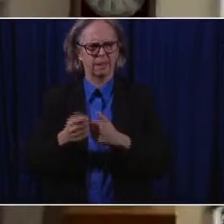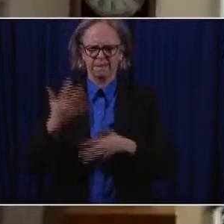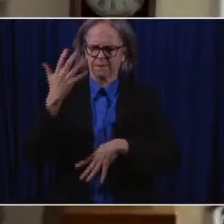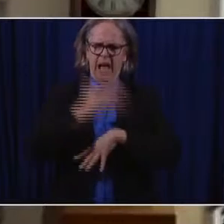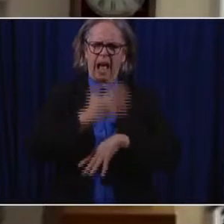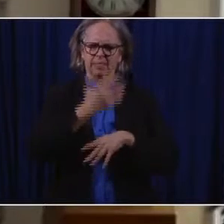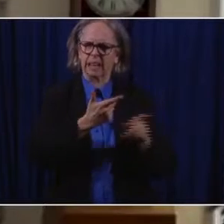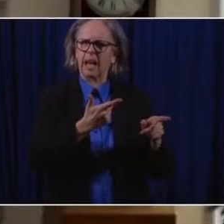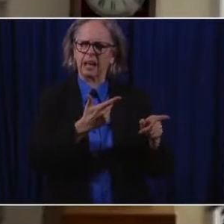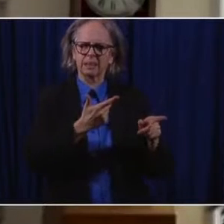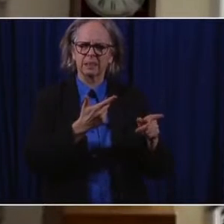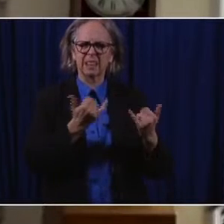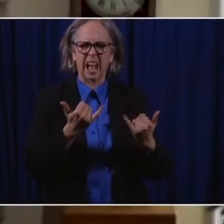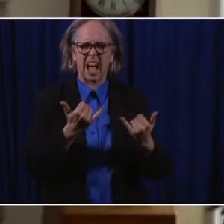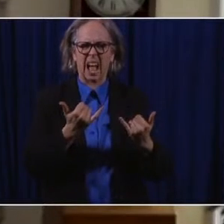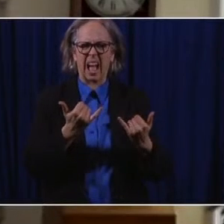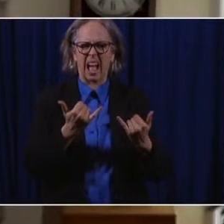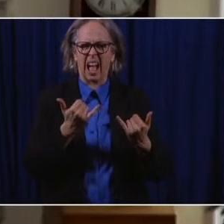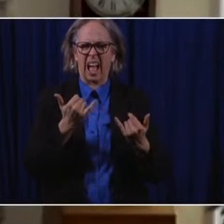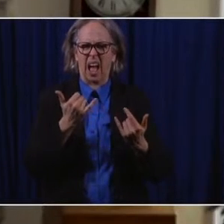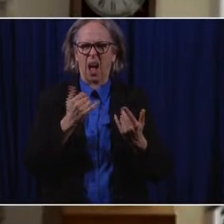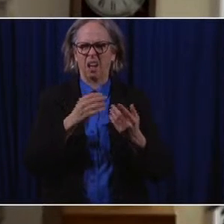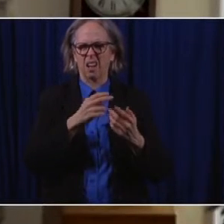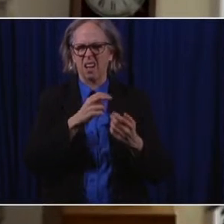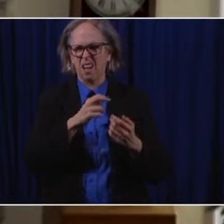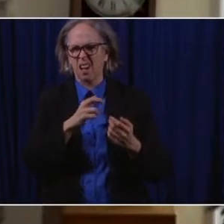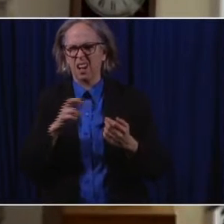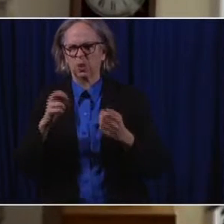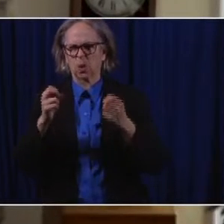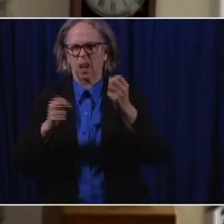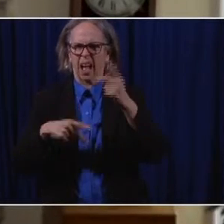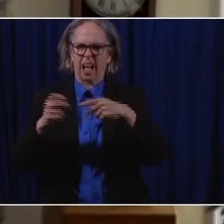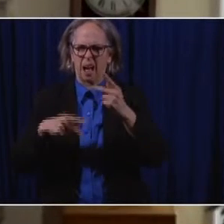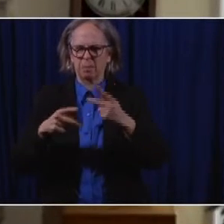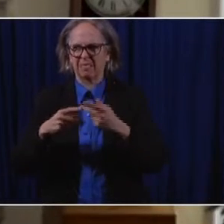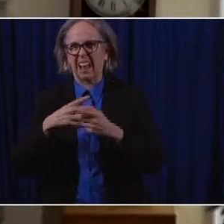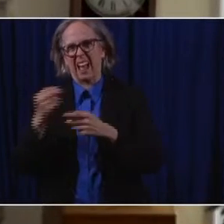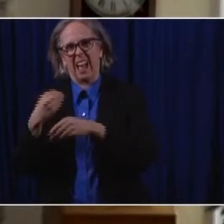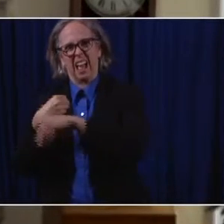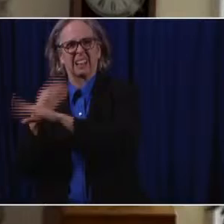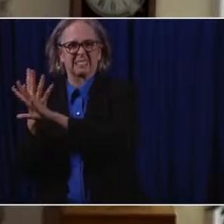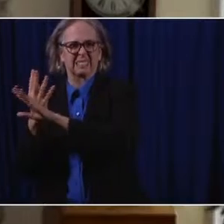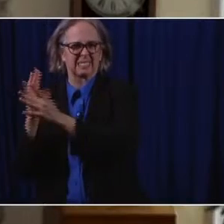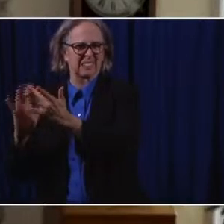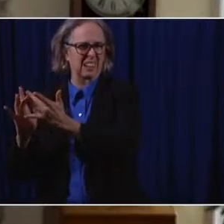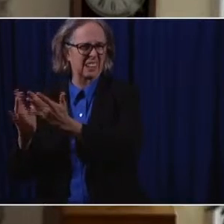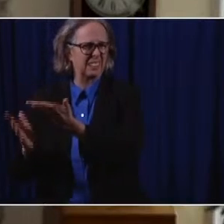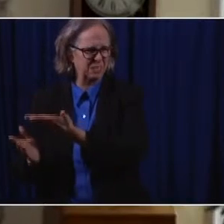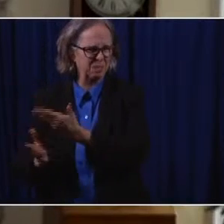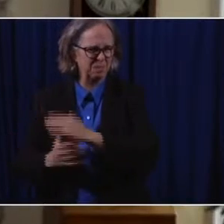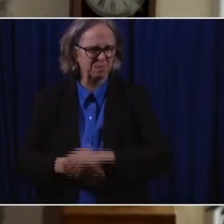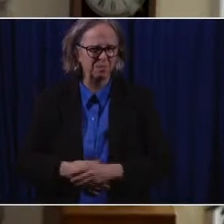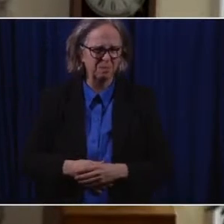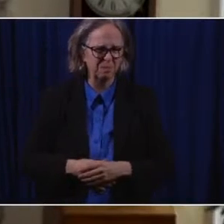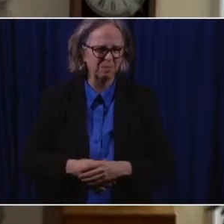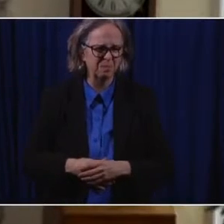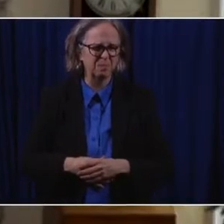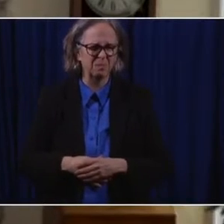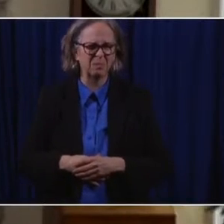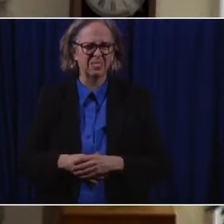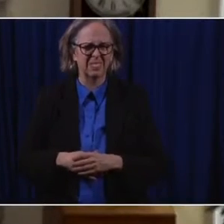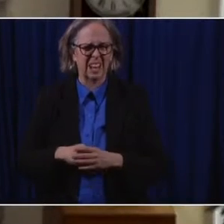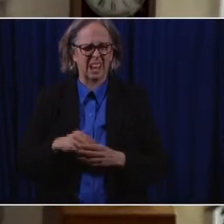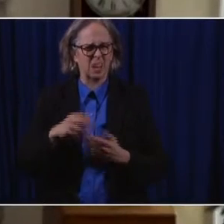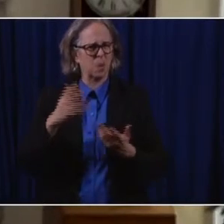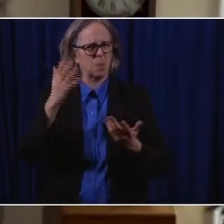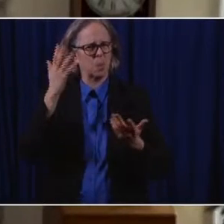a week, some of them have had to pull back for some period of time. because of the spread in the community, because they can't put